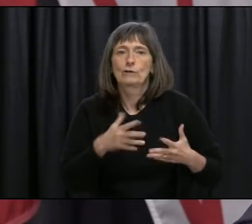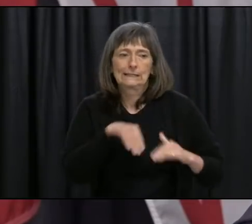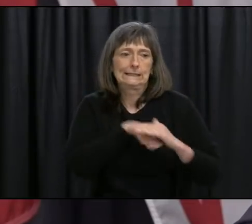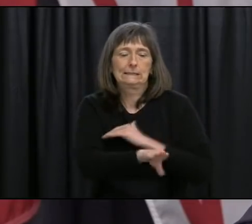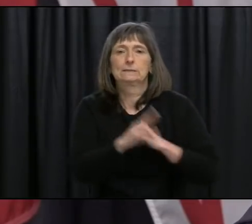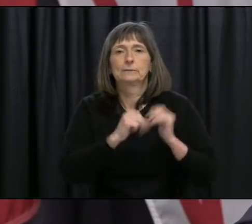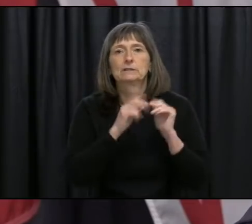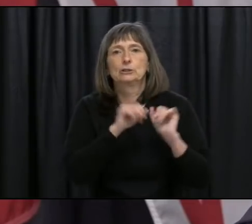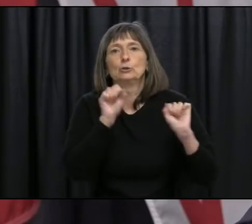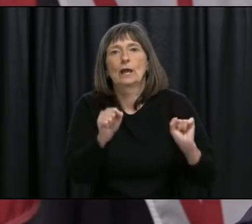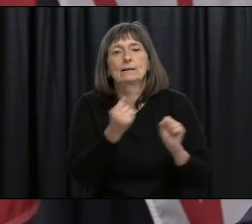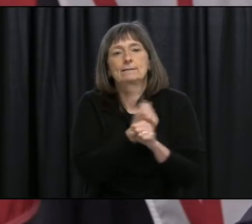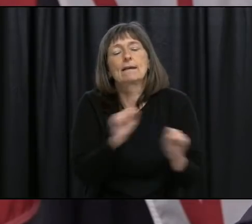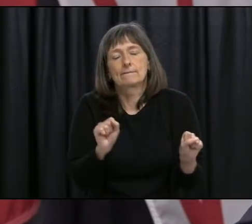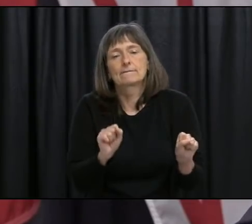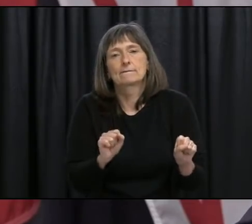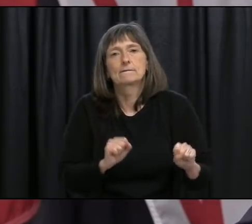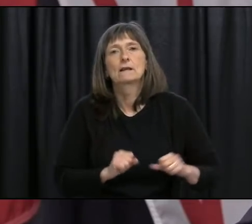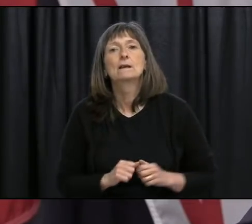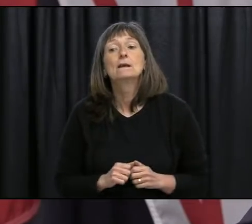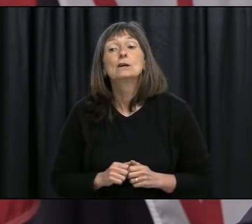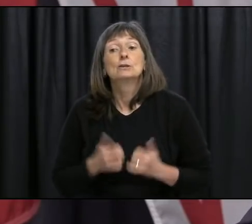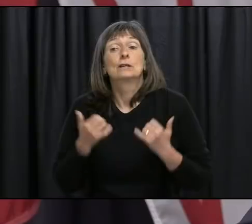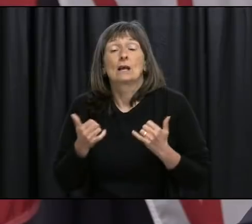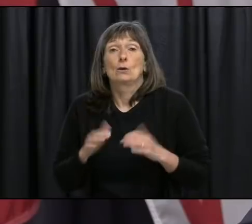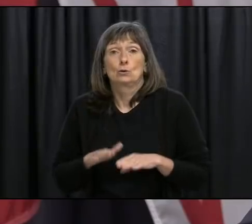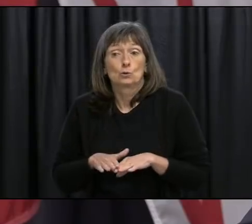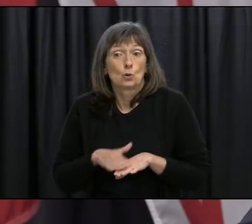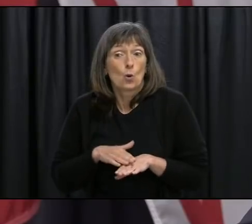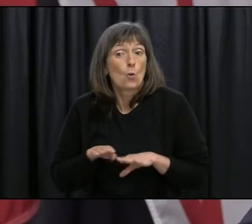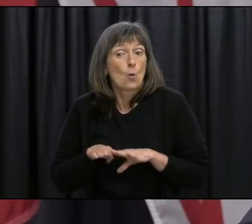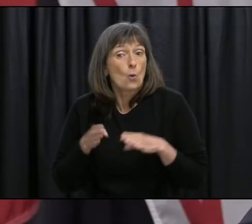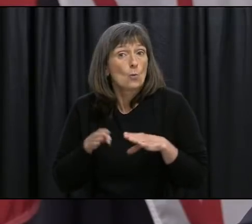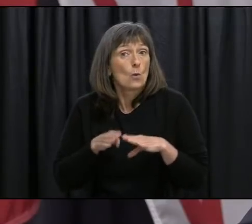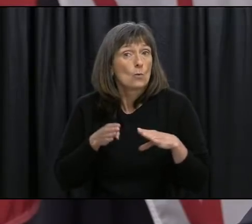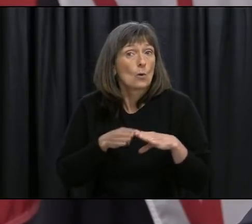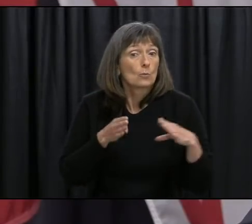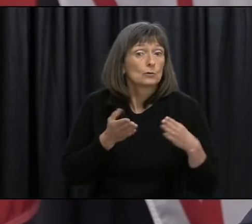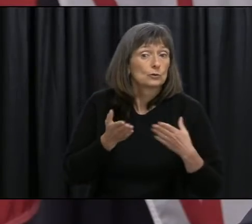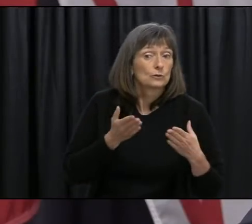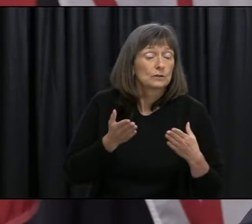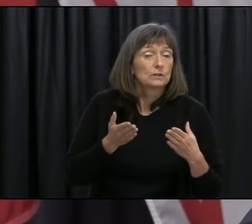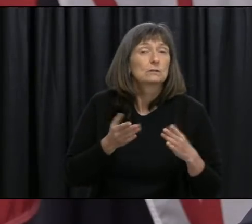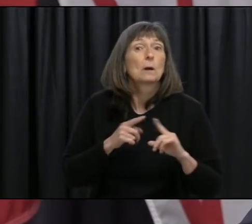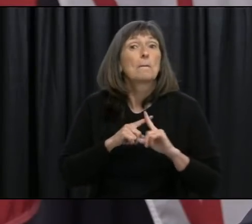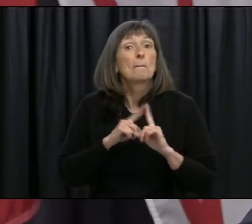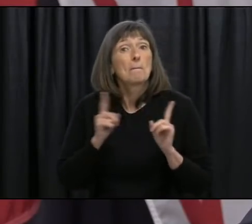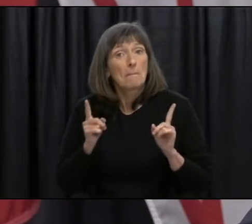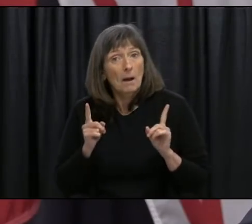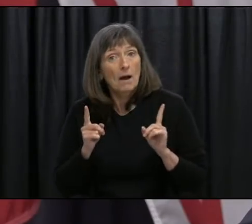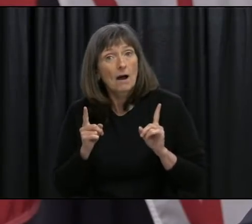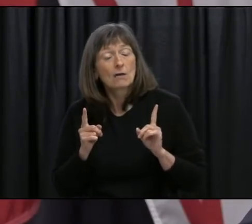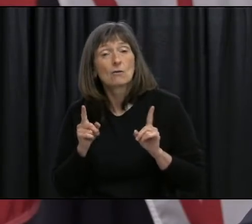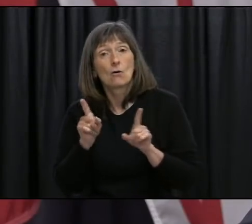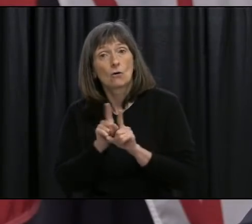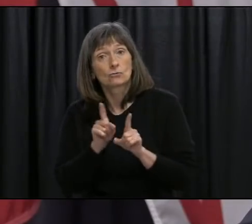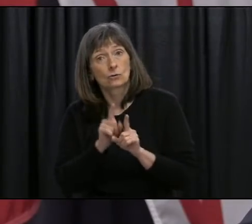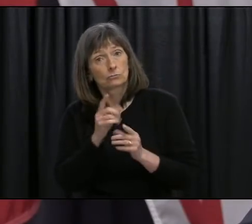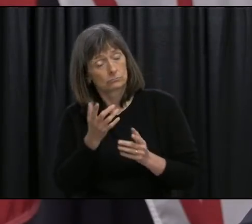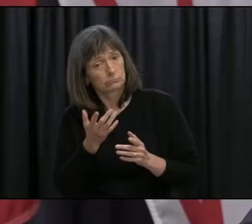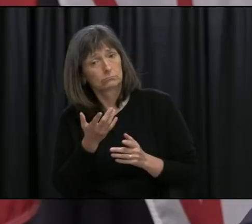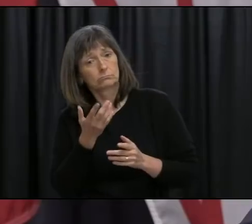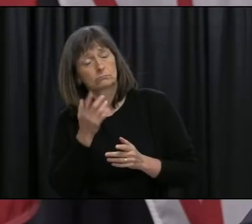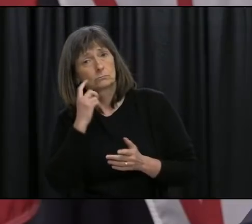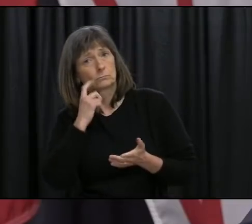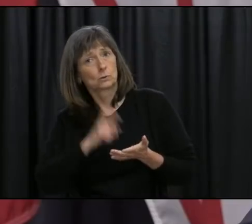So although we are phasing in the in-person services, I cannot go without mentioning the incredible uptake that we've seen on our online